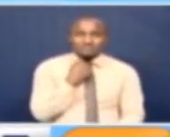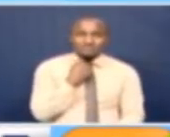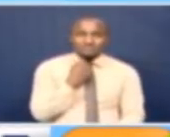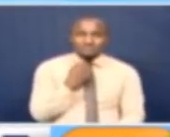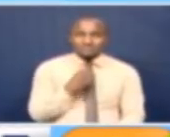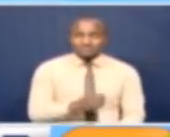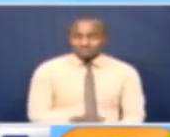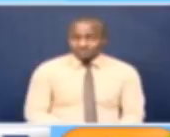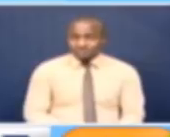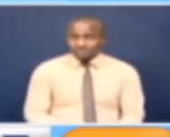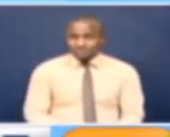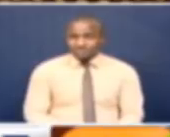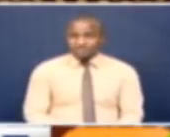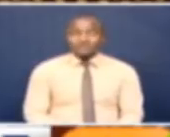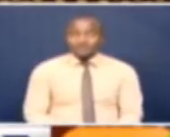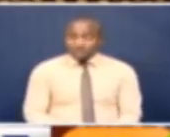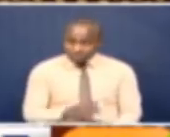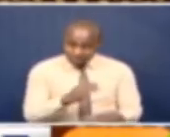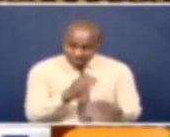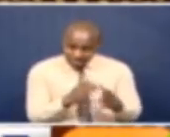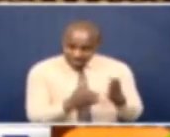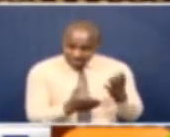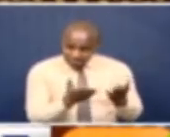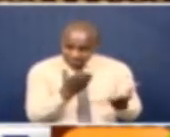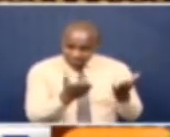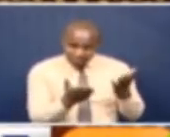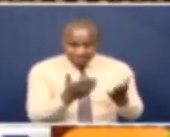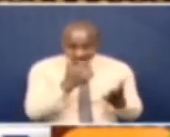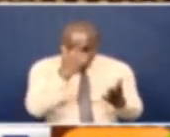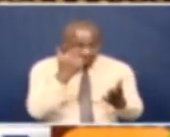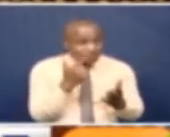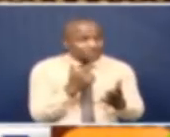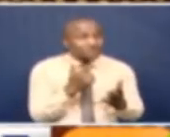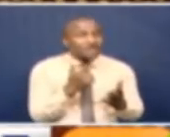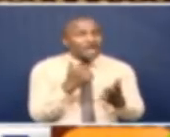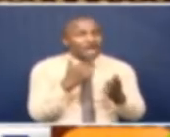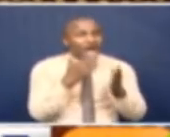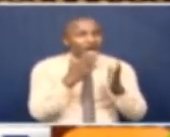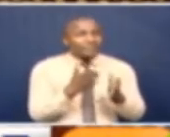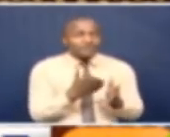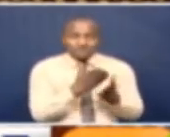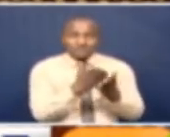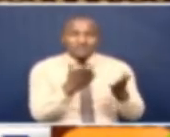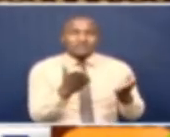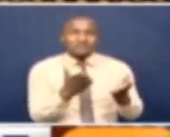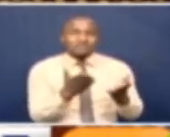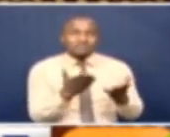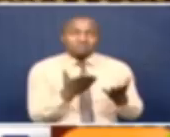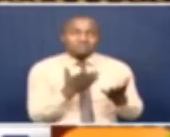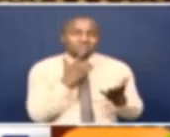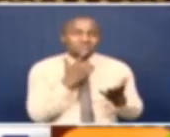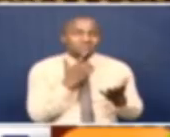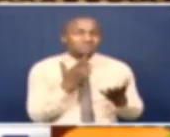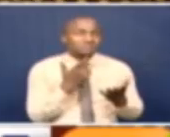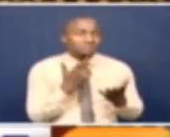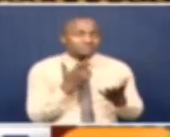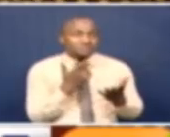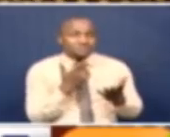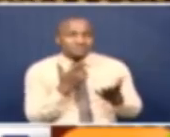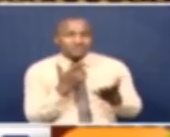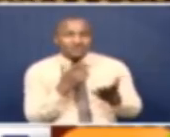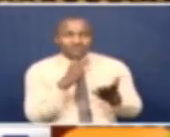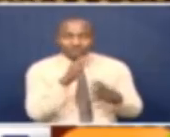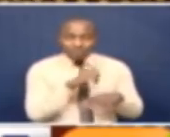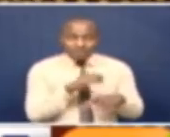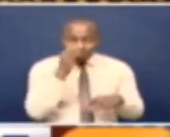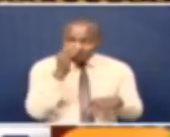as a lawyer, that we can get a balance in terms of justiciability. Yeah. Because there were frameworks. And some of these things did not start with Uhuru Kenyatta. They started since the time of Mwai